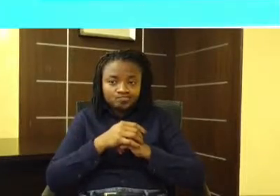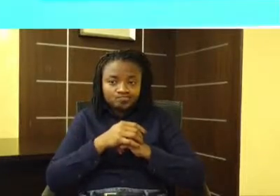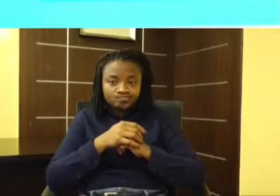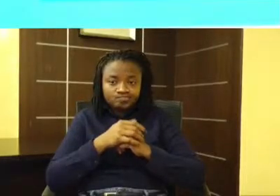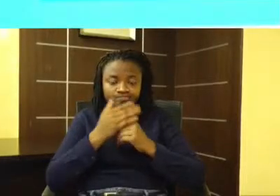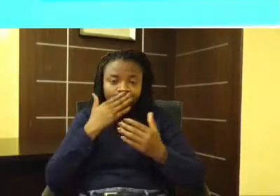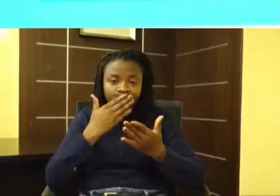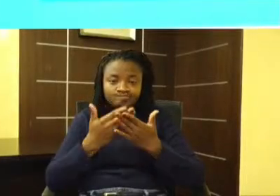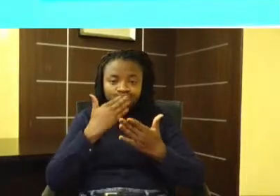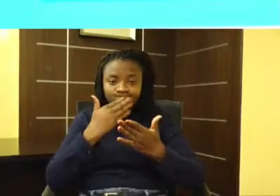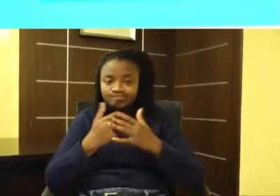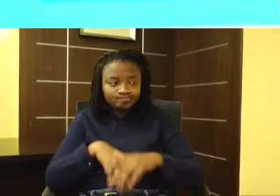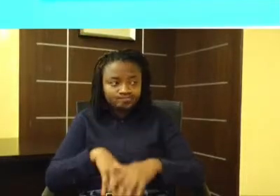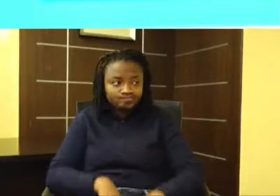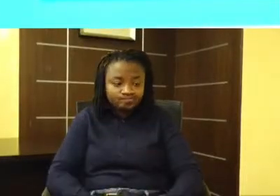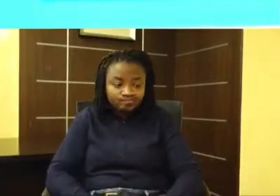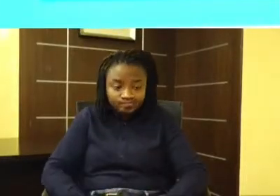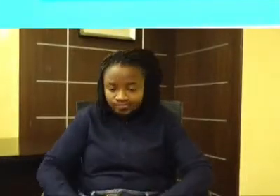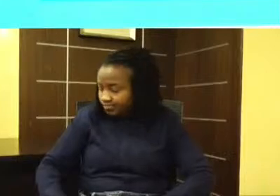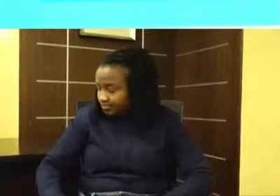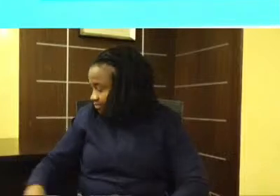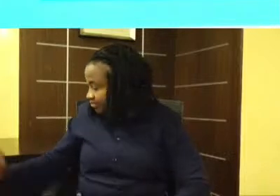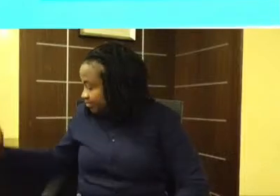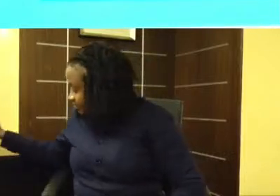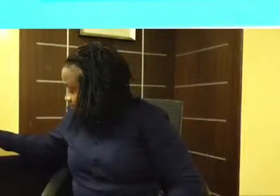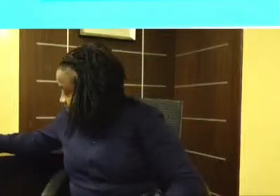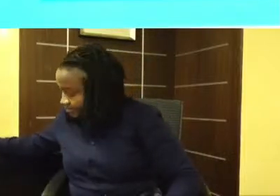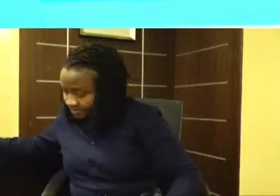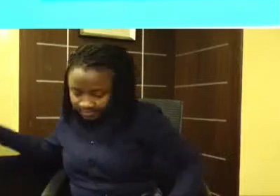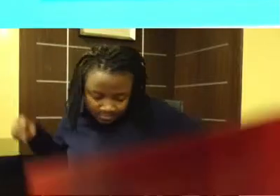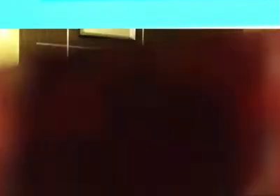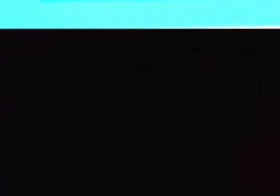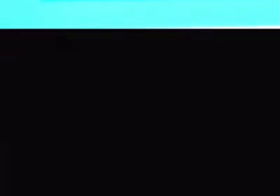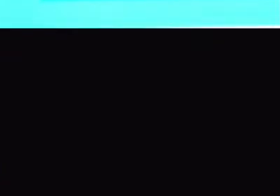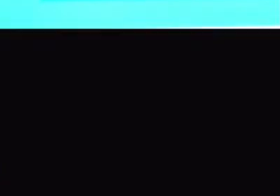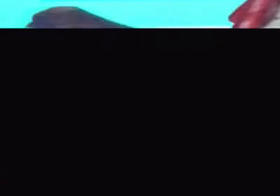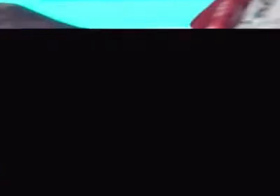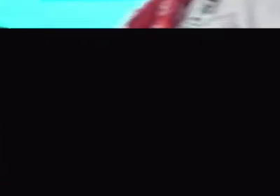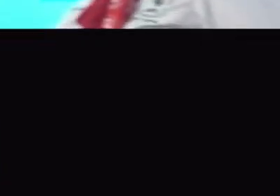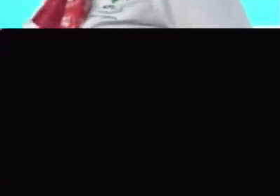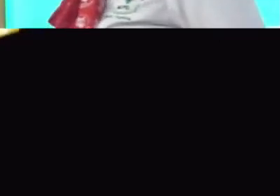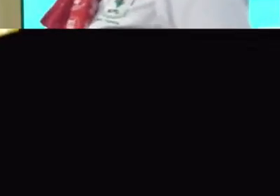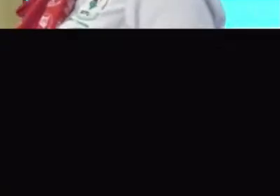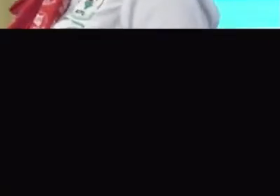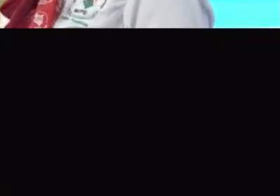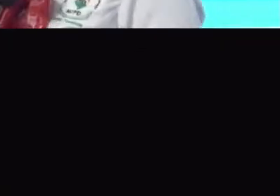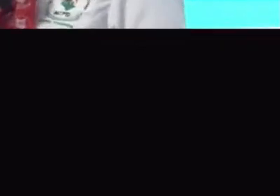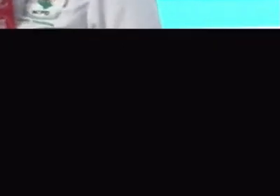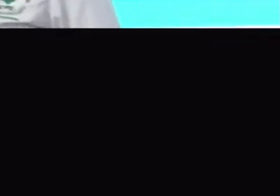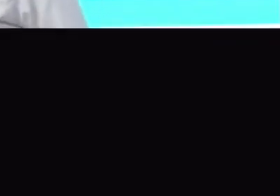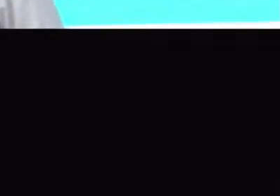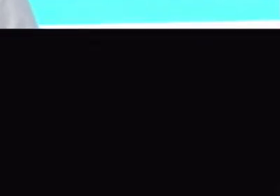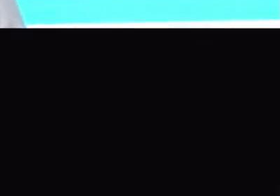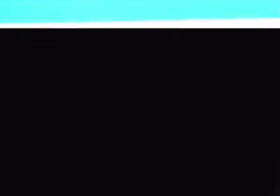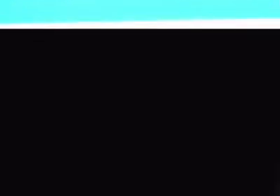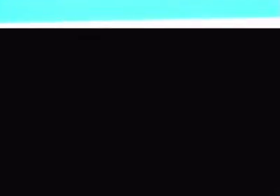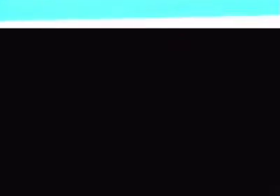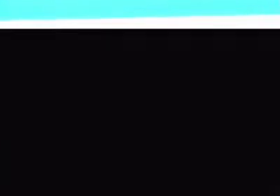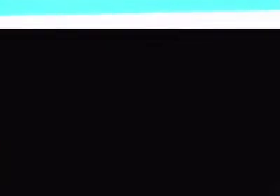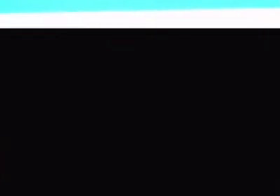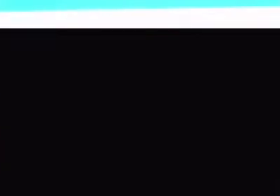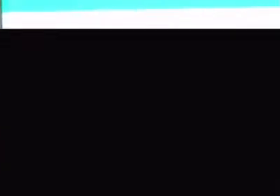Thank you. Thank you very much, Achan, for that.